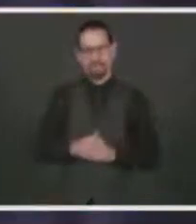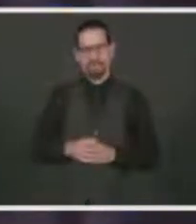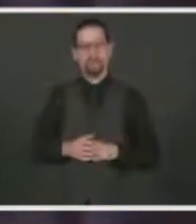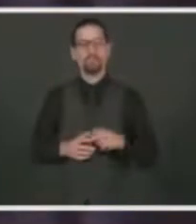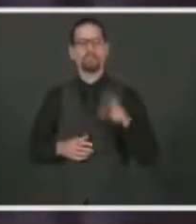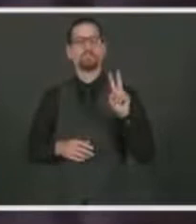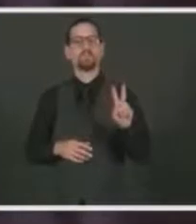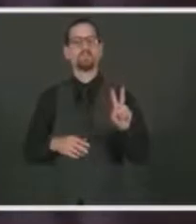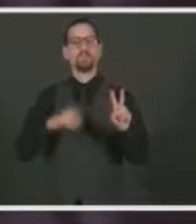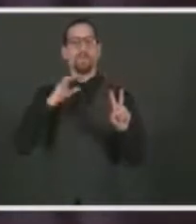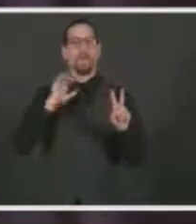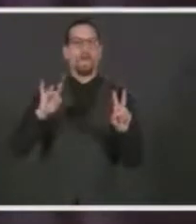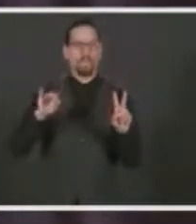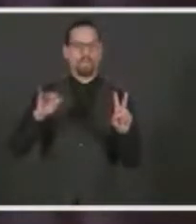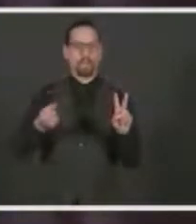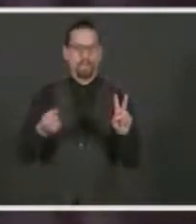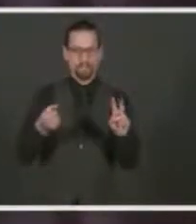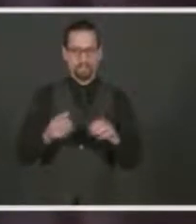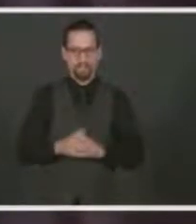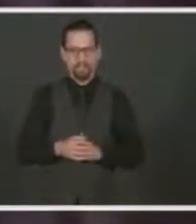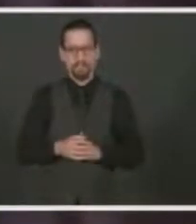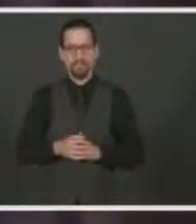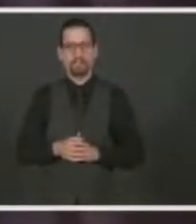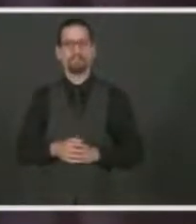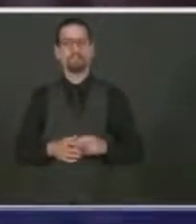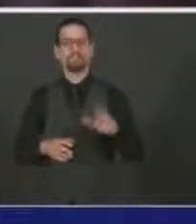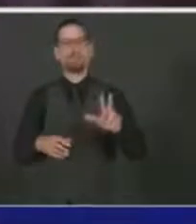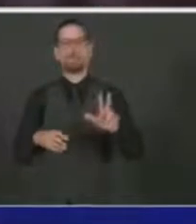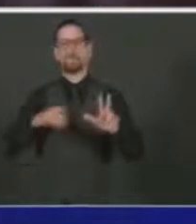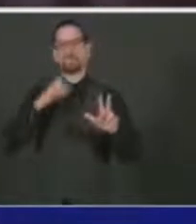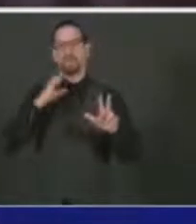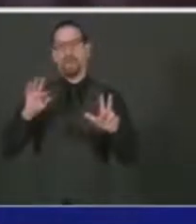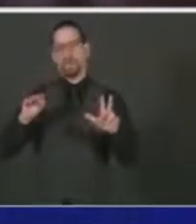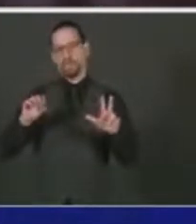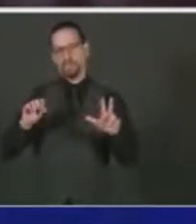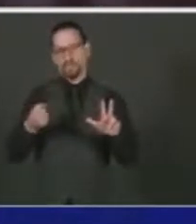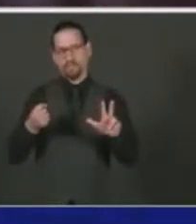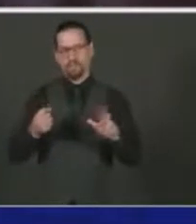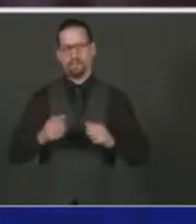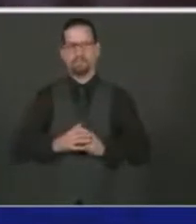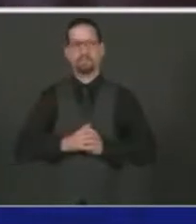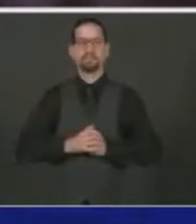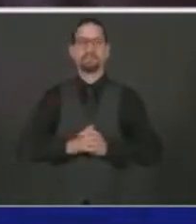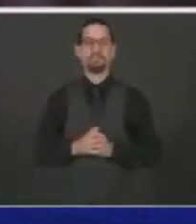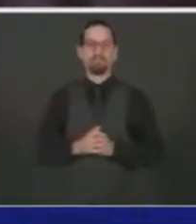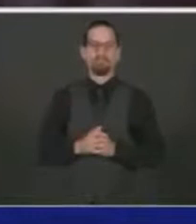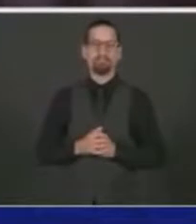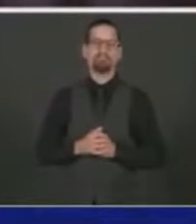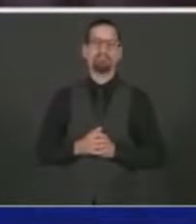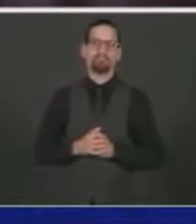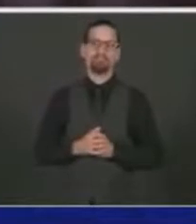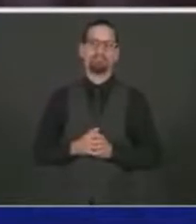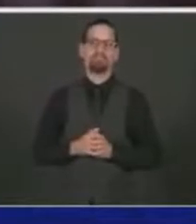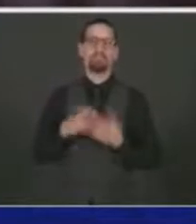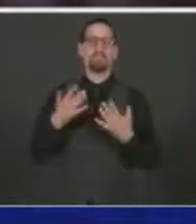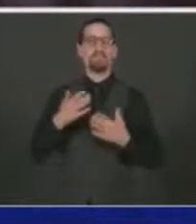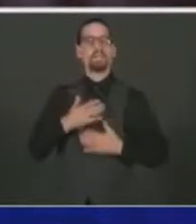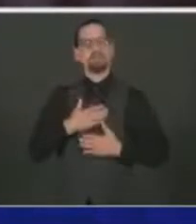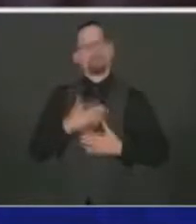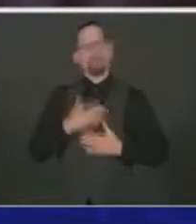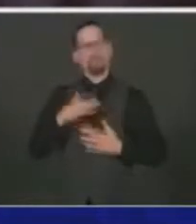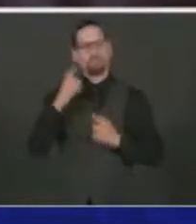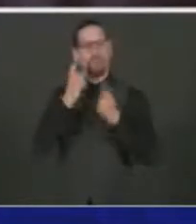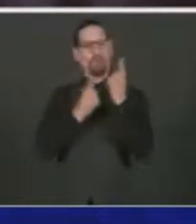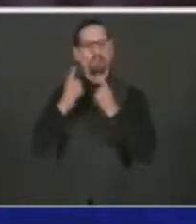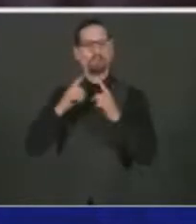80s, and 3 of these individuals were in their 90s. Our prayers are with the